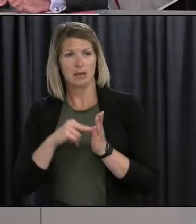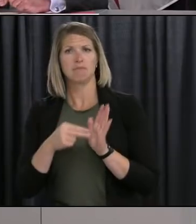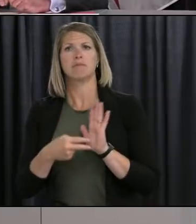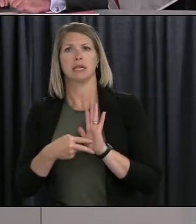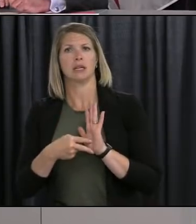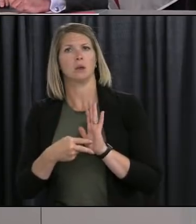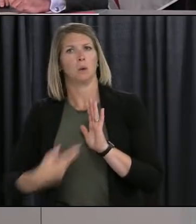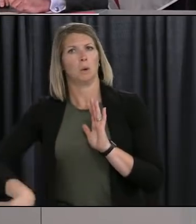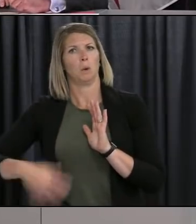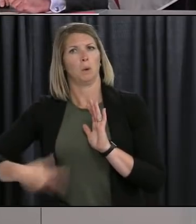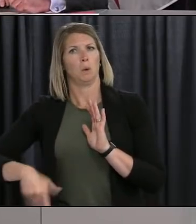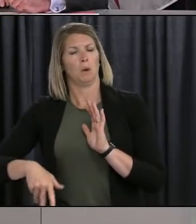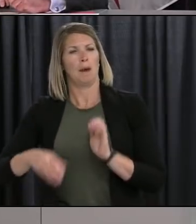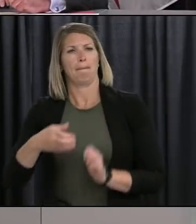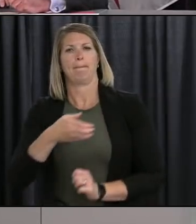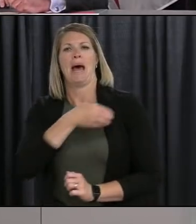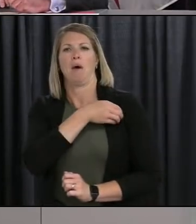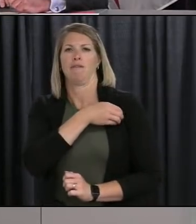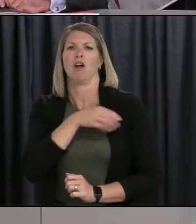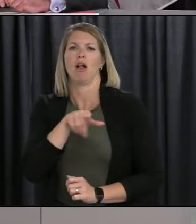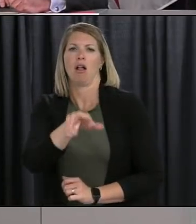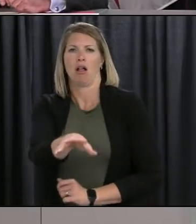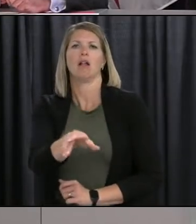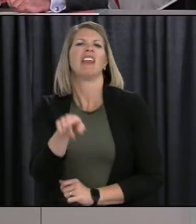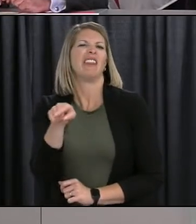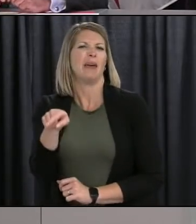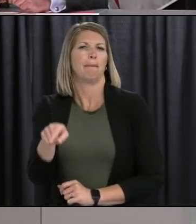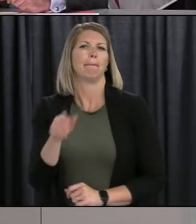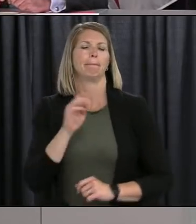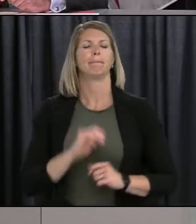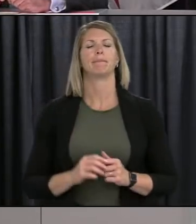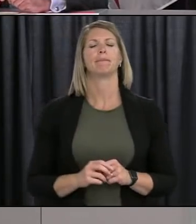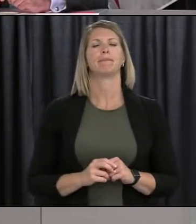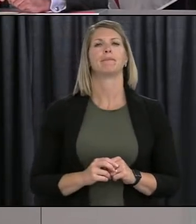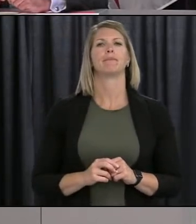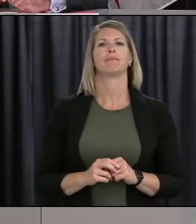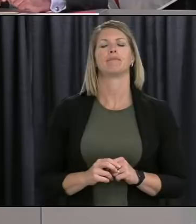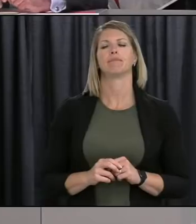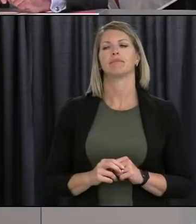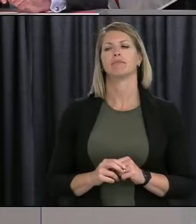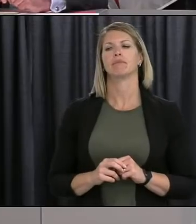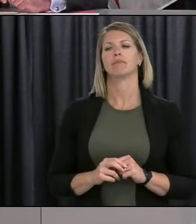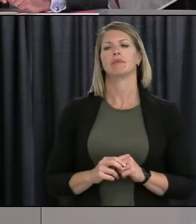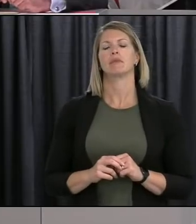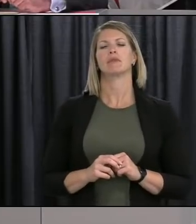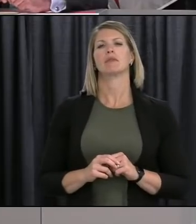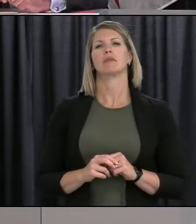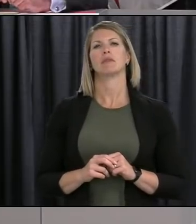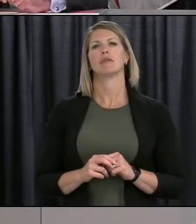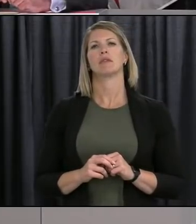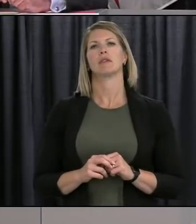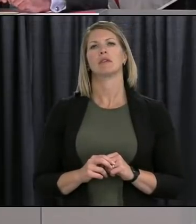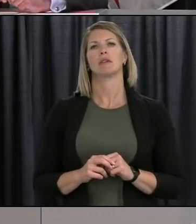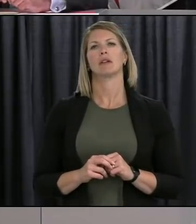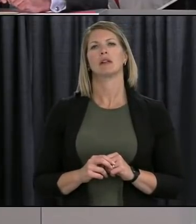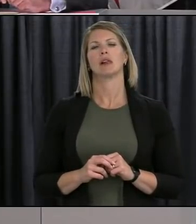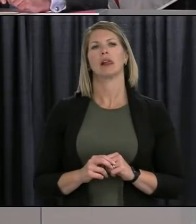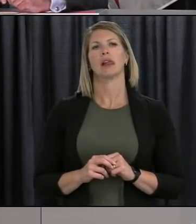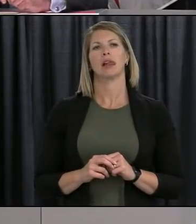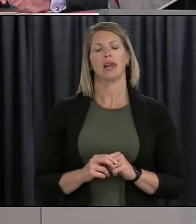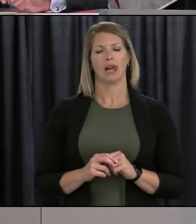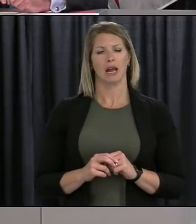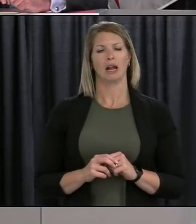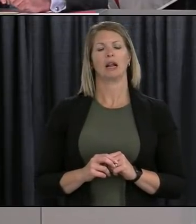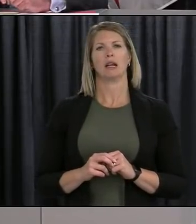Thank you. The contradictions for the guidelines, there's too many to mention, really. Do you believe that this erodes the